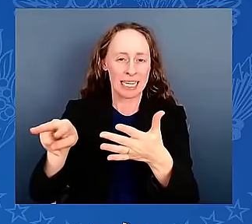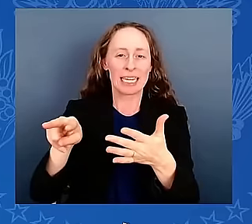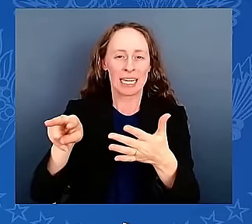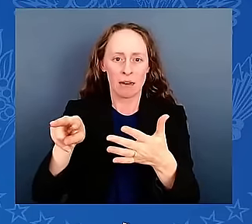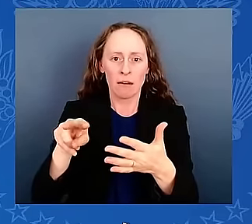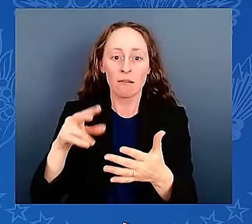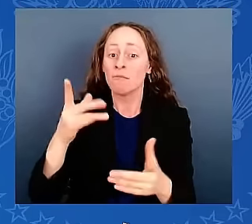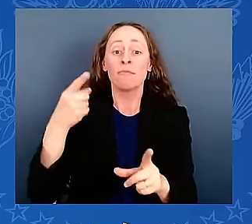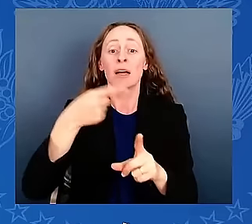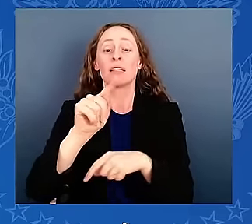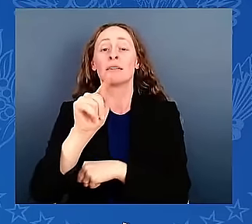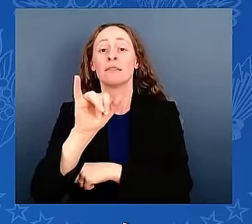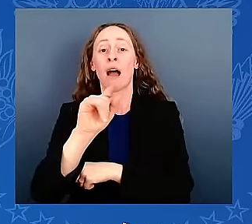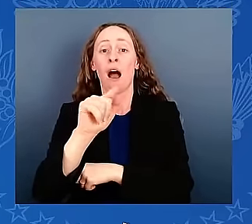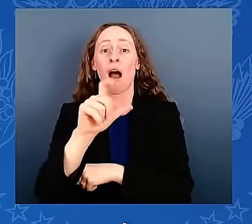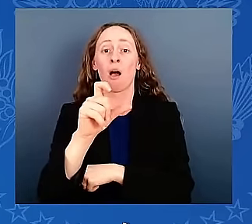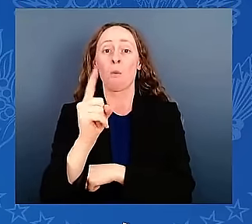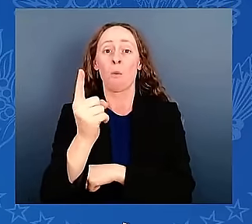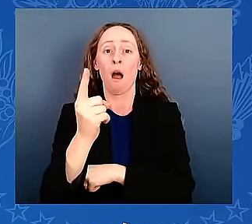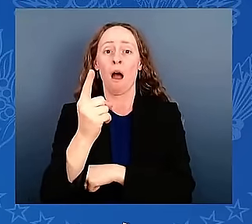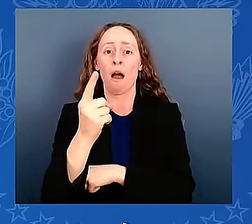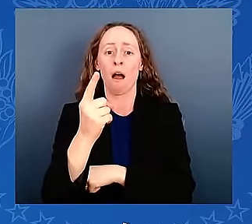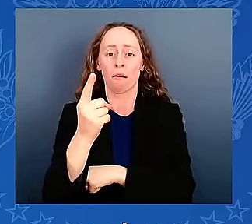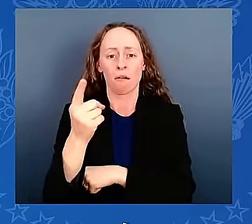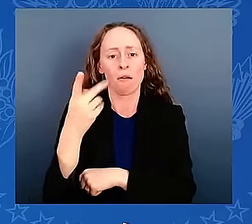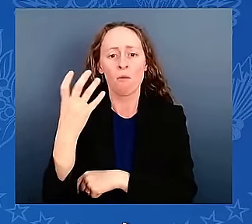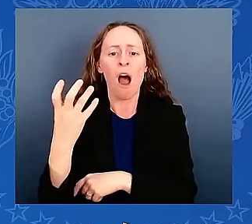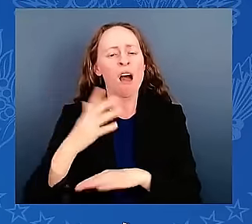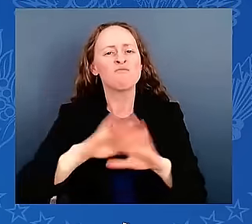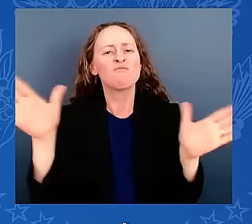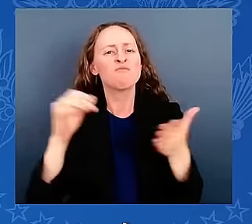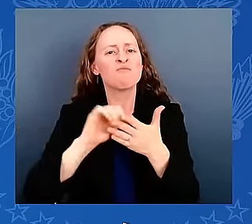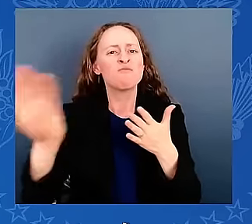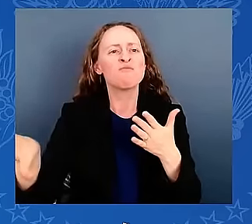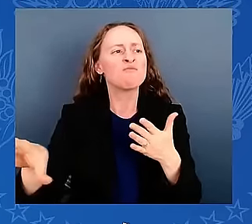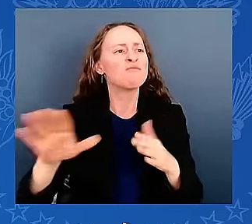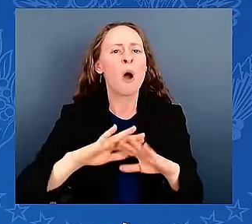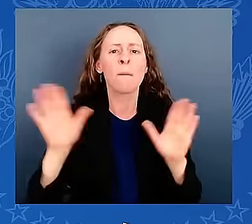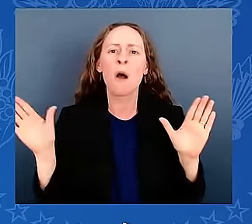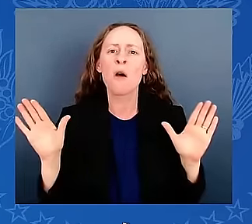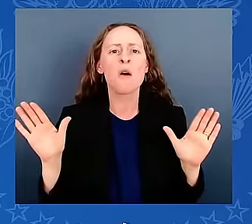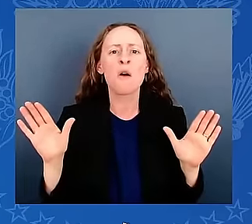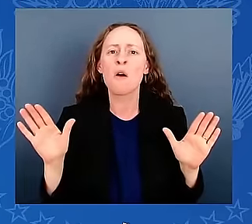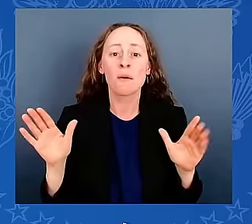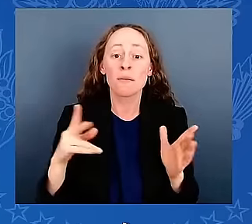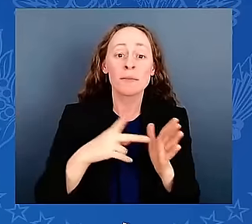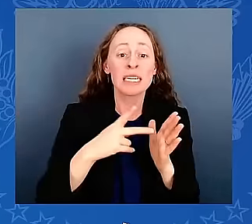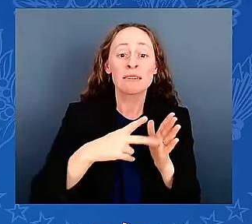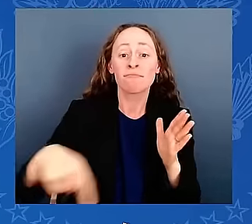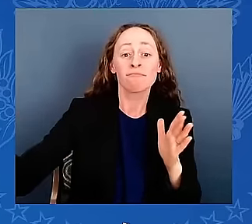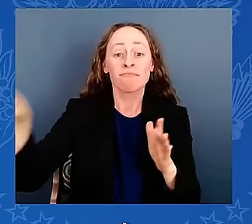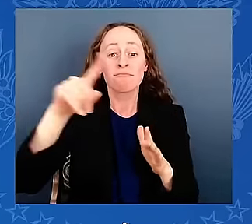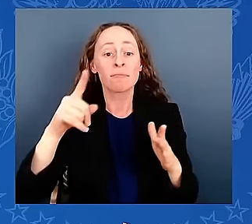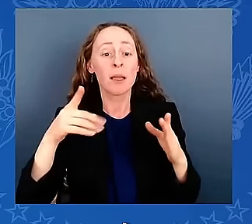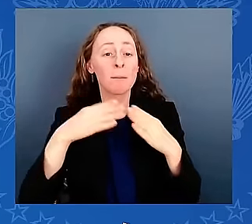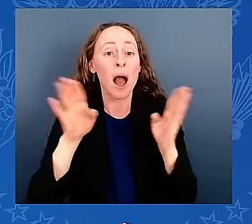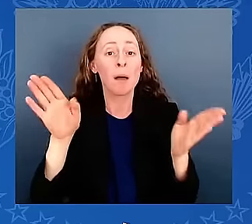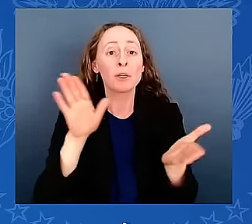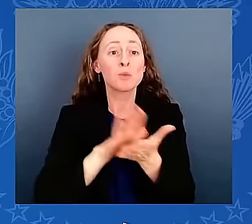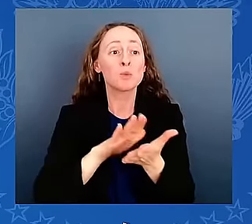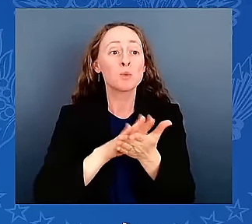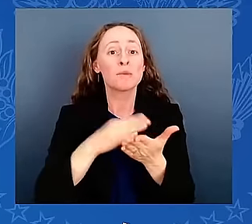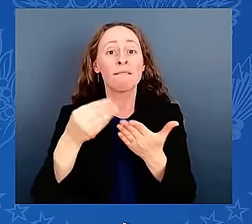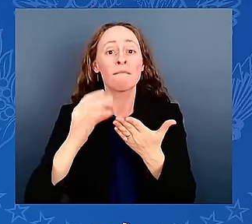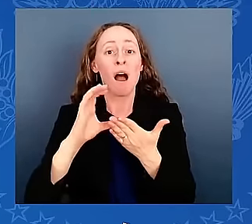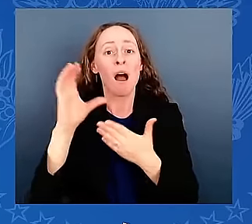lead to the divestment of our public schools, hitting our community hardest. What would this nation